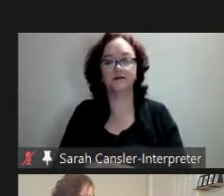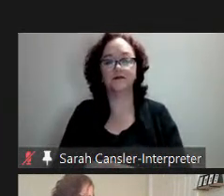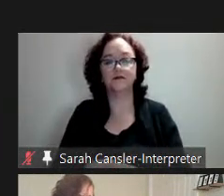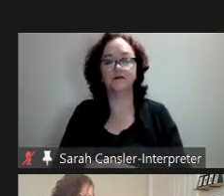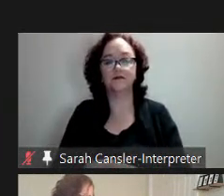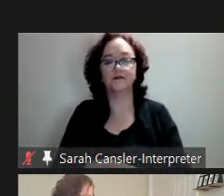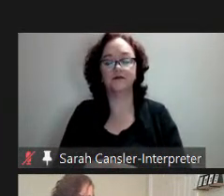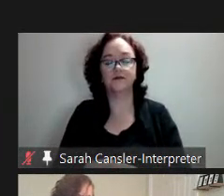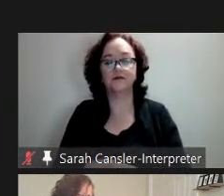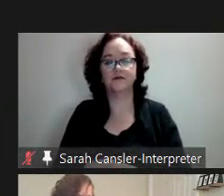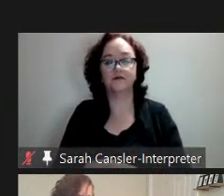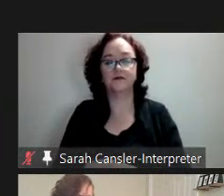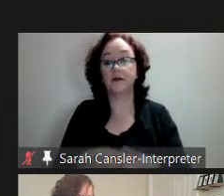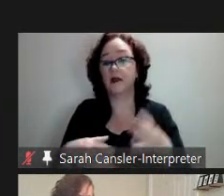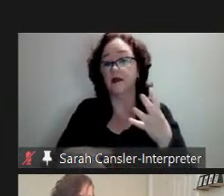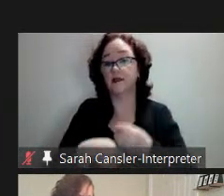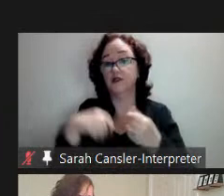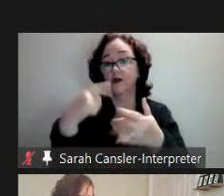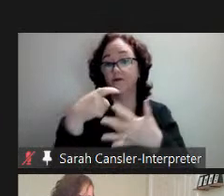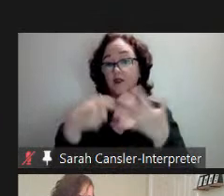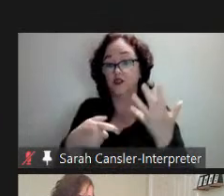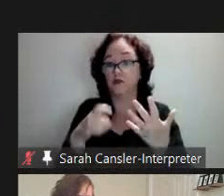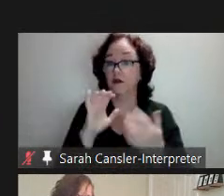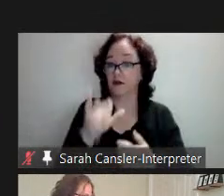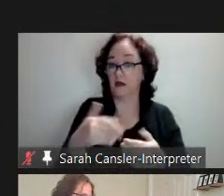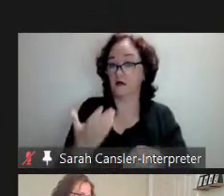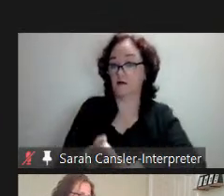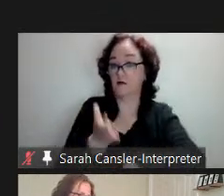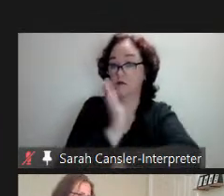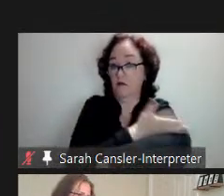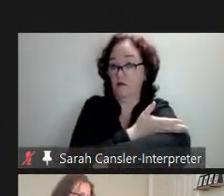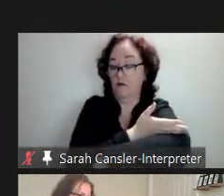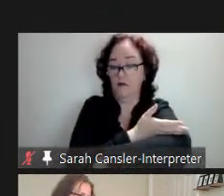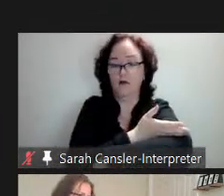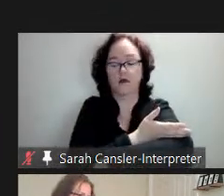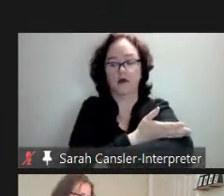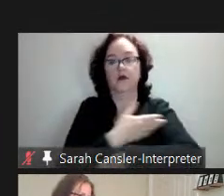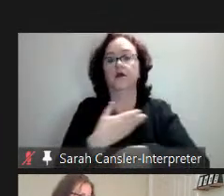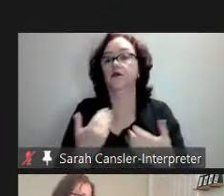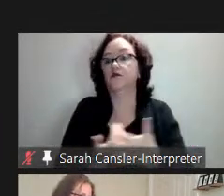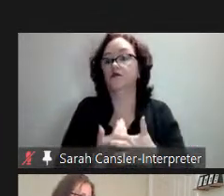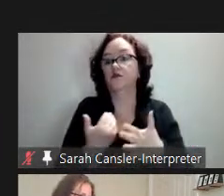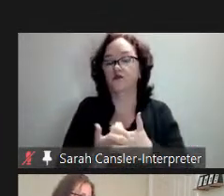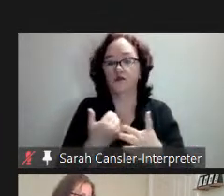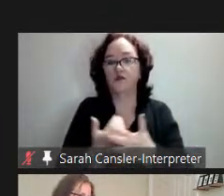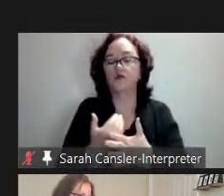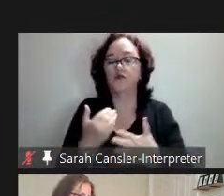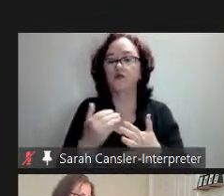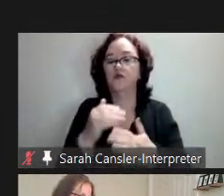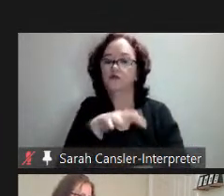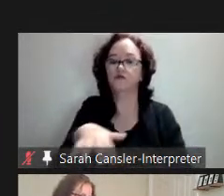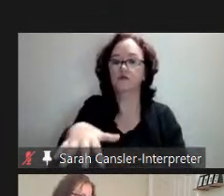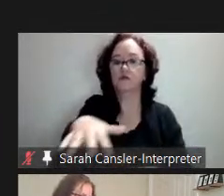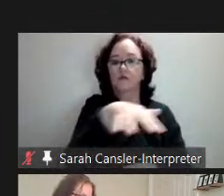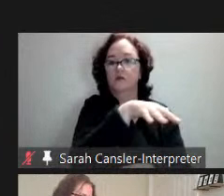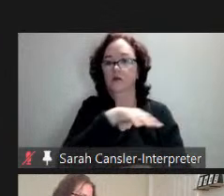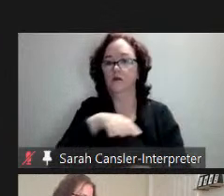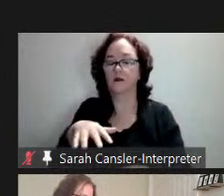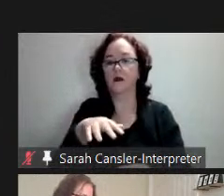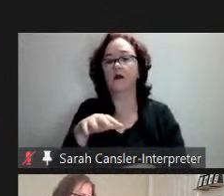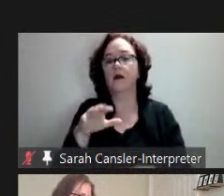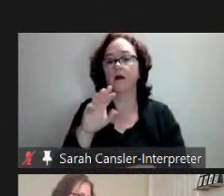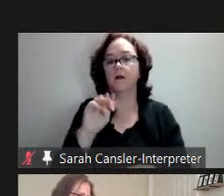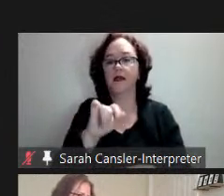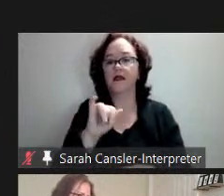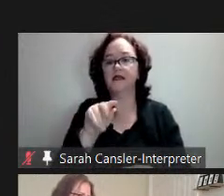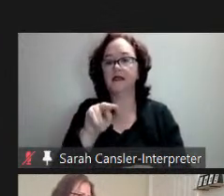An additional feature of this improvement is an upgrade of the northern mezzanine of the Lake Redline subway